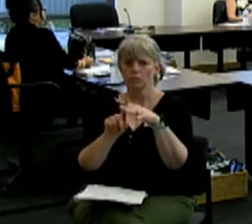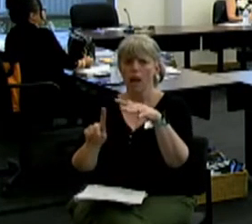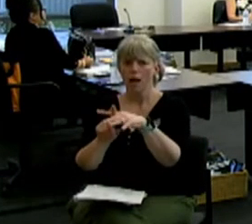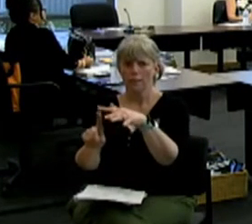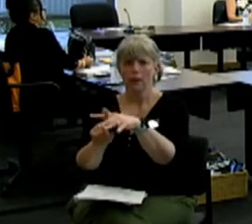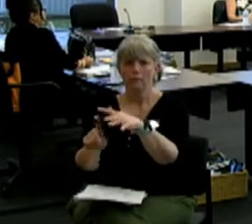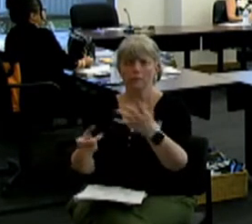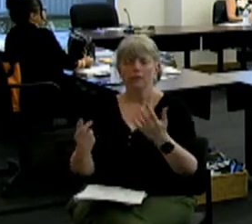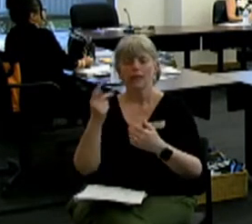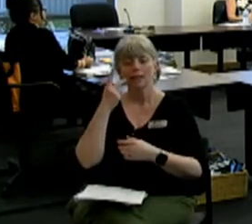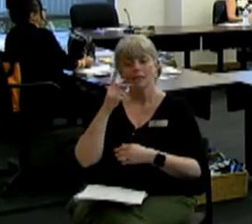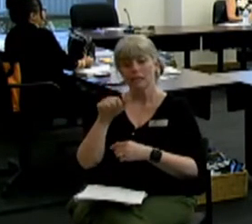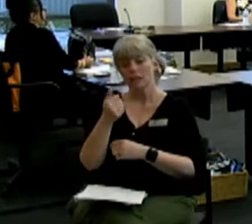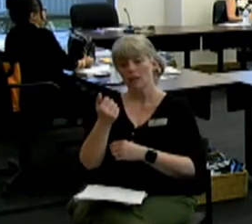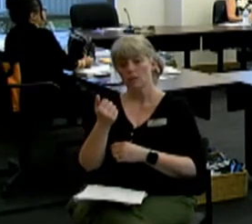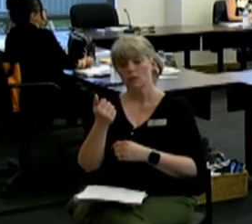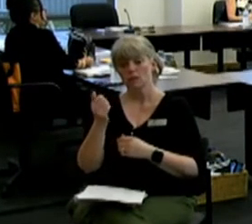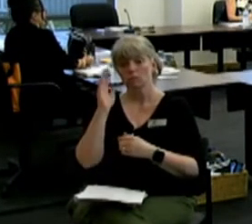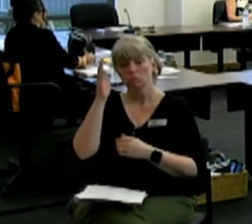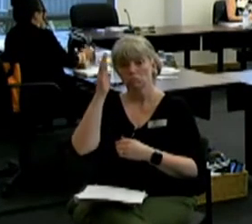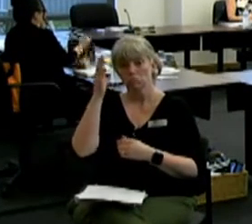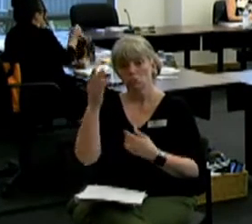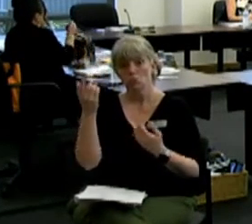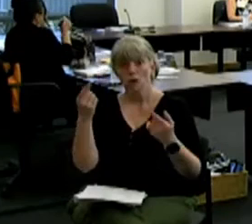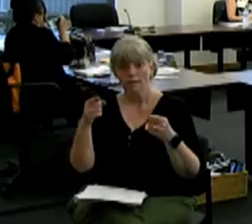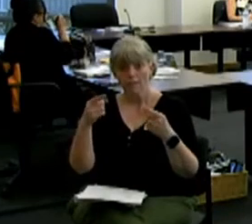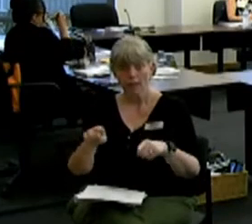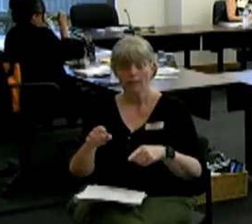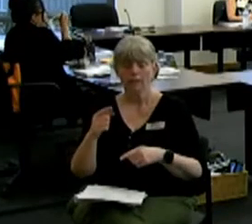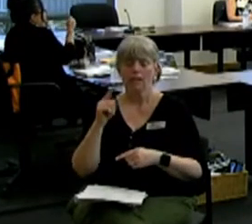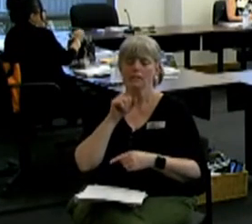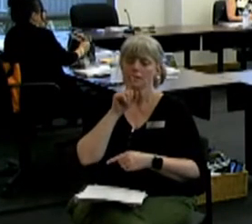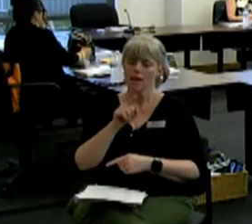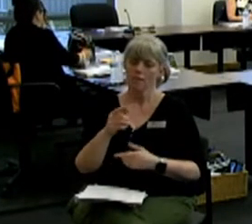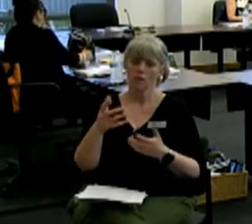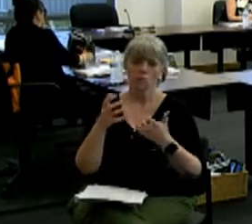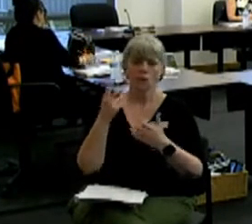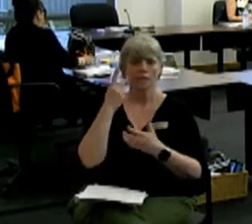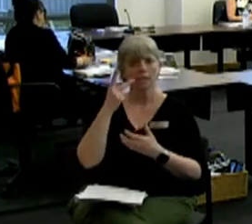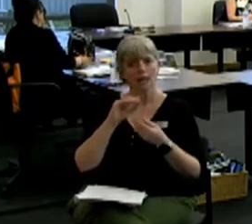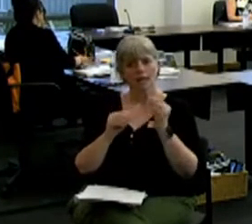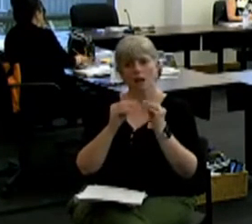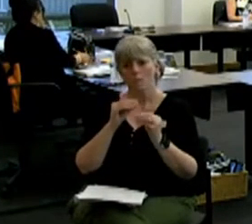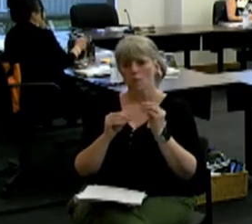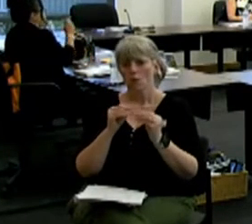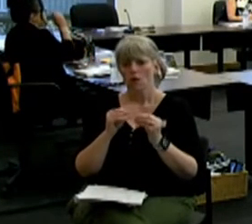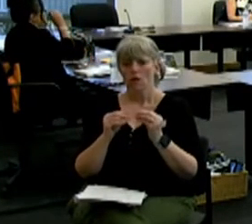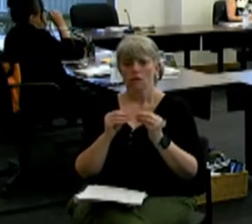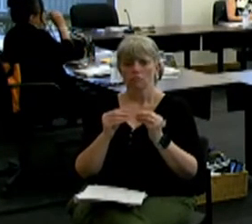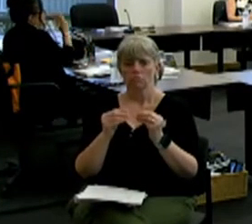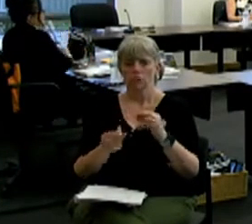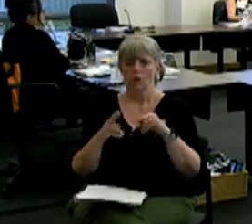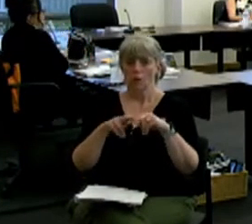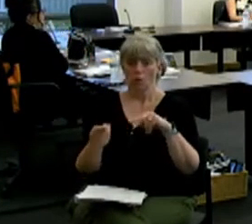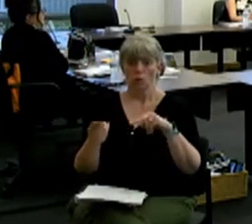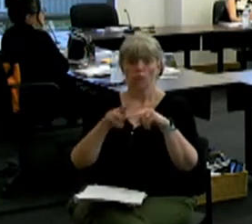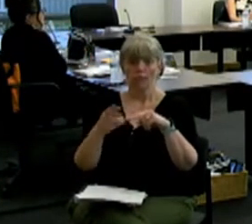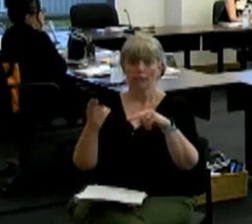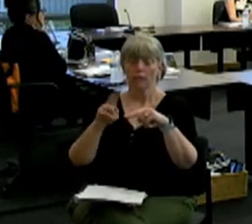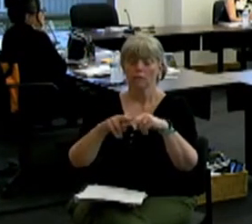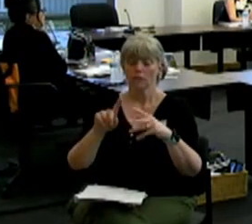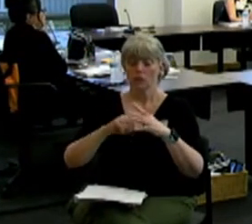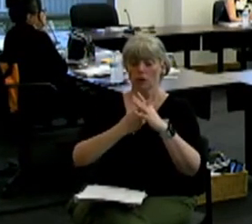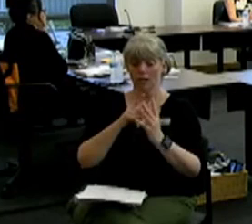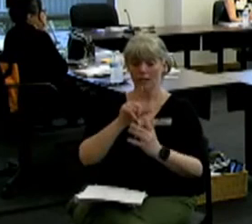so as I look at other upcoming opportunities, I definitely want to see that number of ambassadors grow. We started out